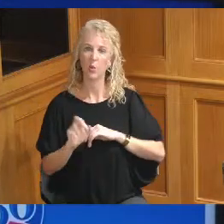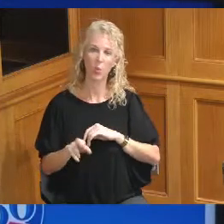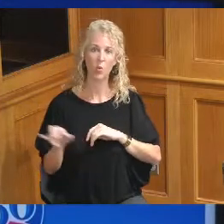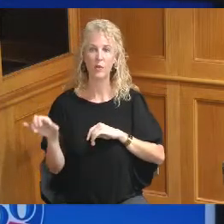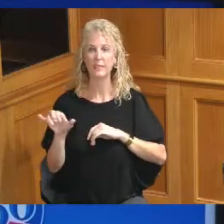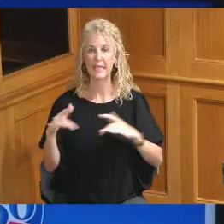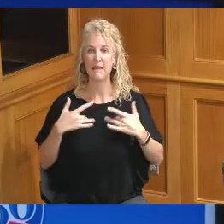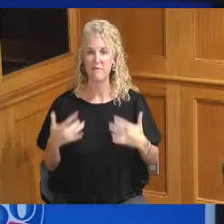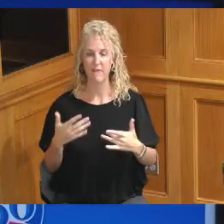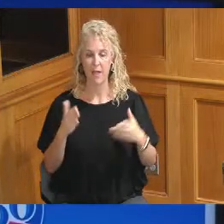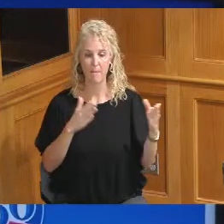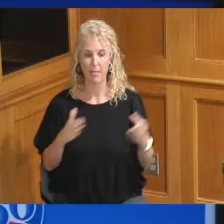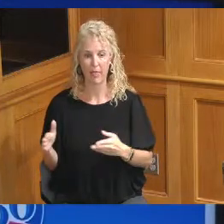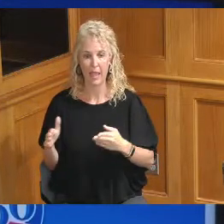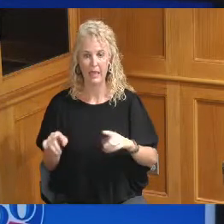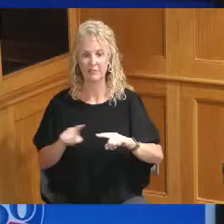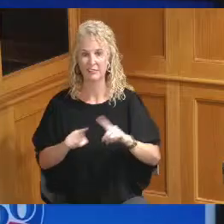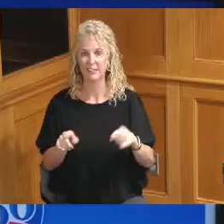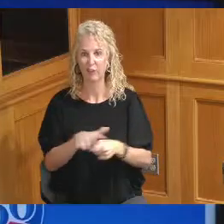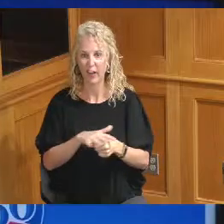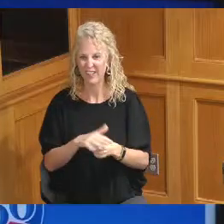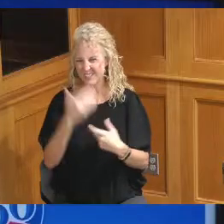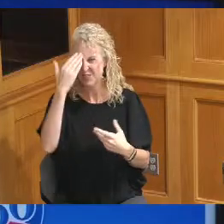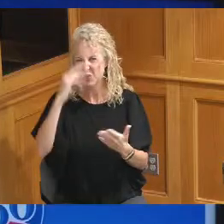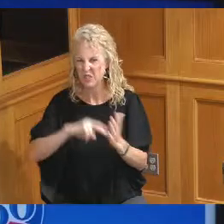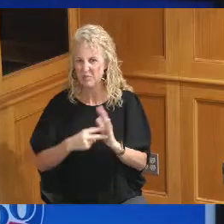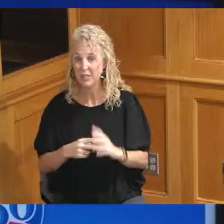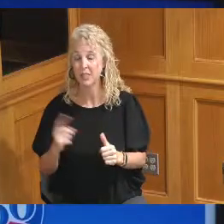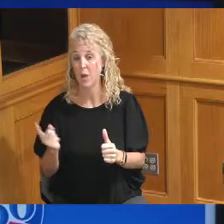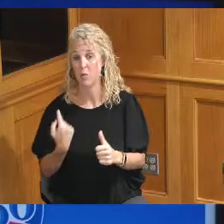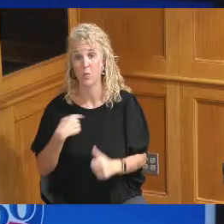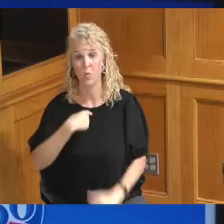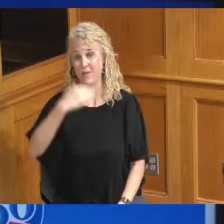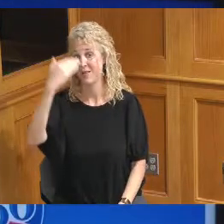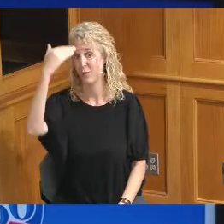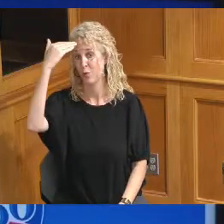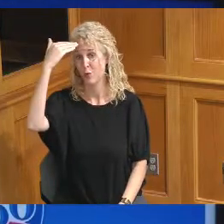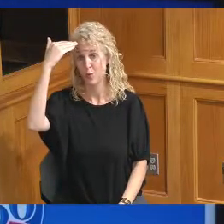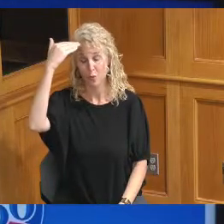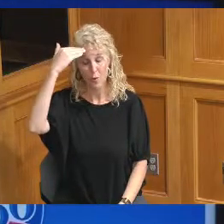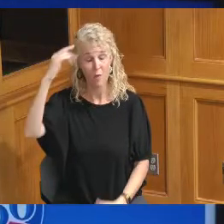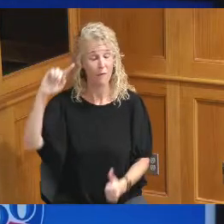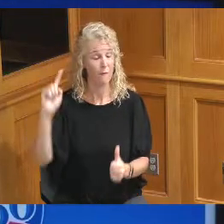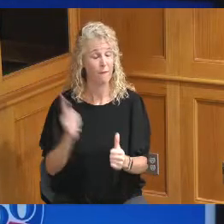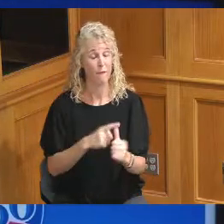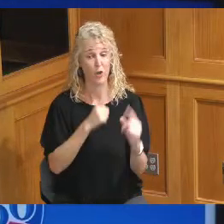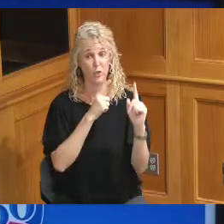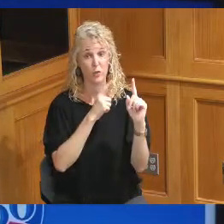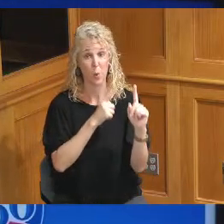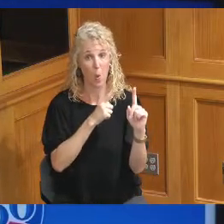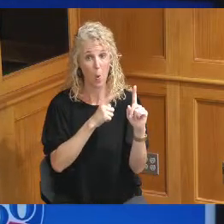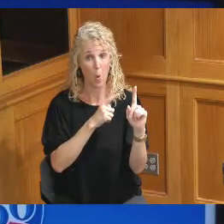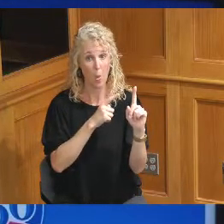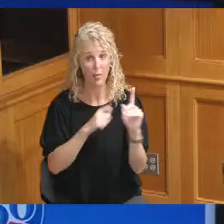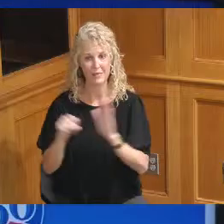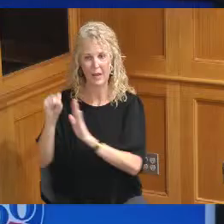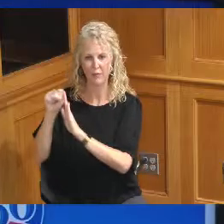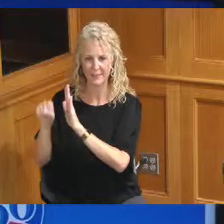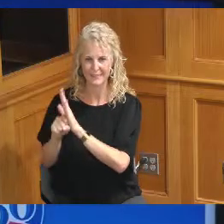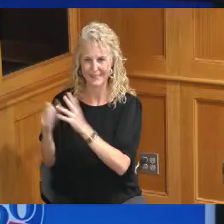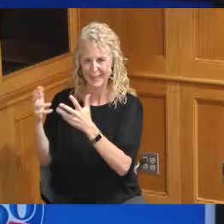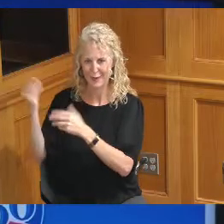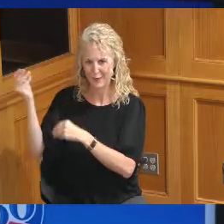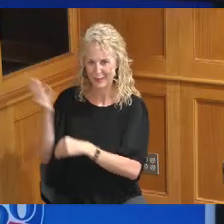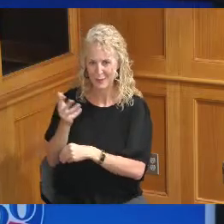needs to go. One of the first things that we know that we have to work on that the state organization has told us is that we got to